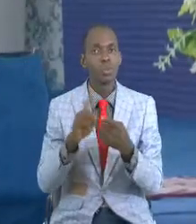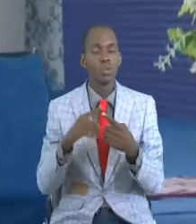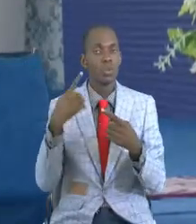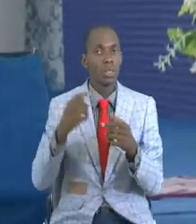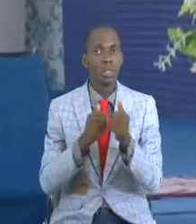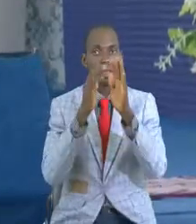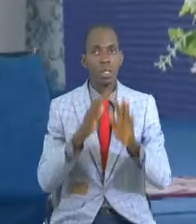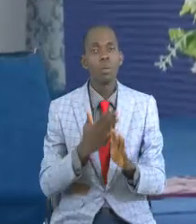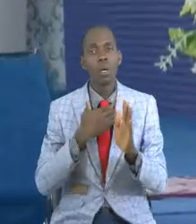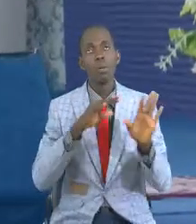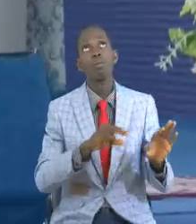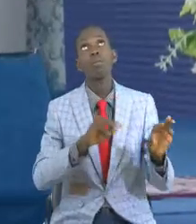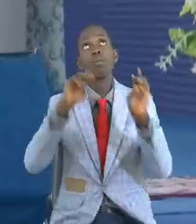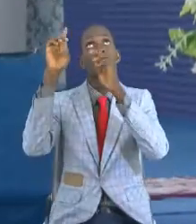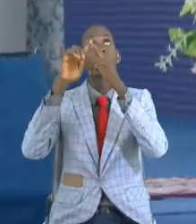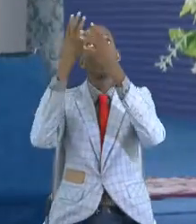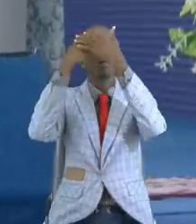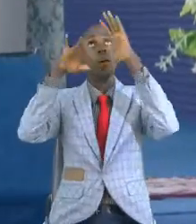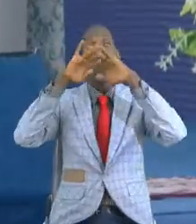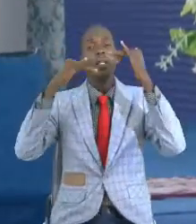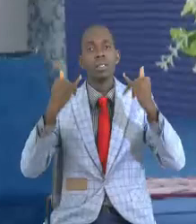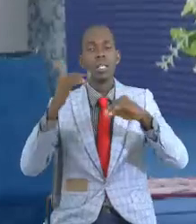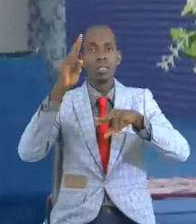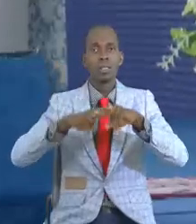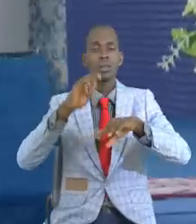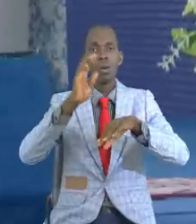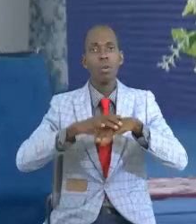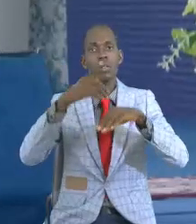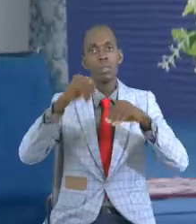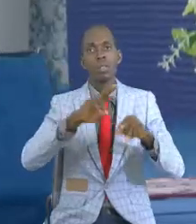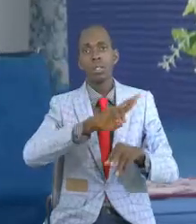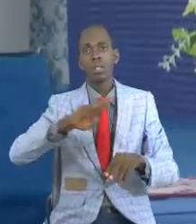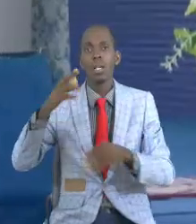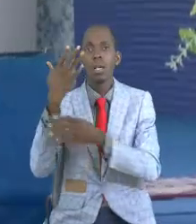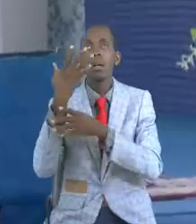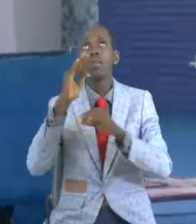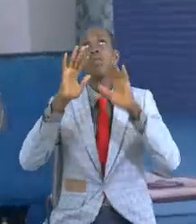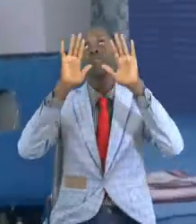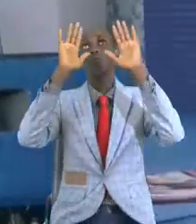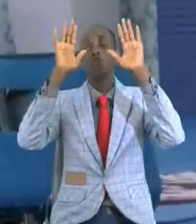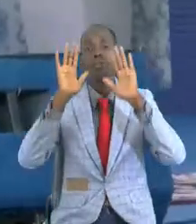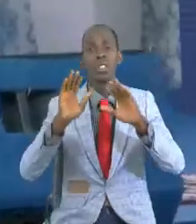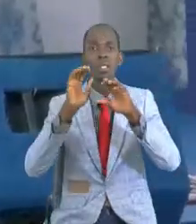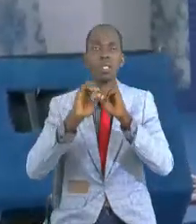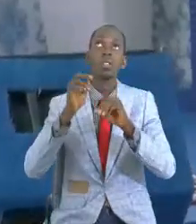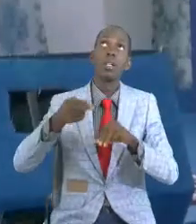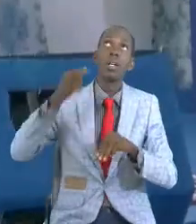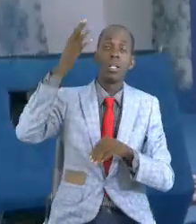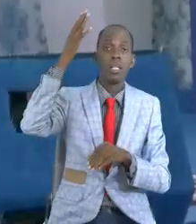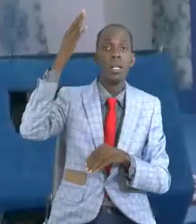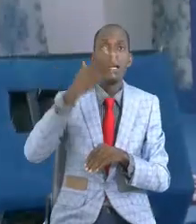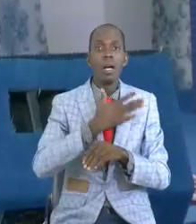he sat at the right hand of majesty on high, and he's still there. He continues ever. He